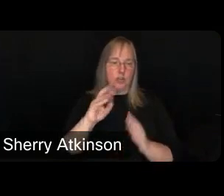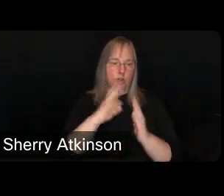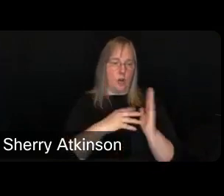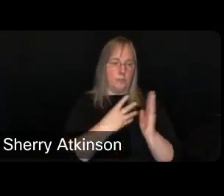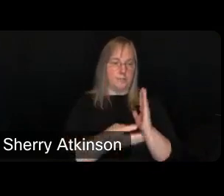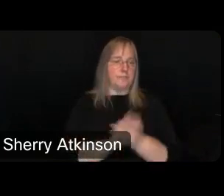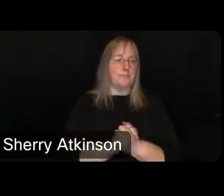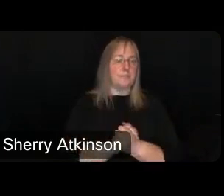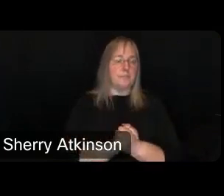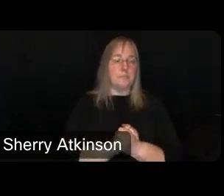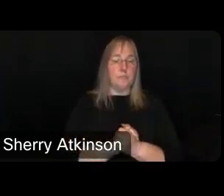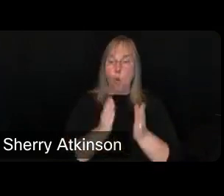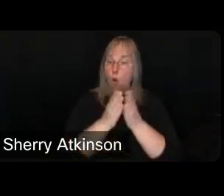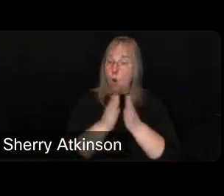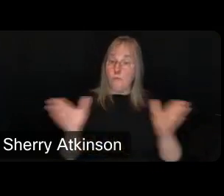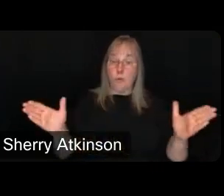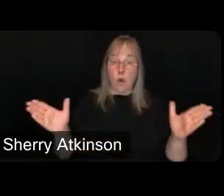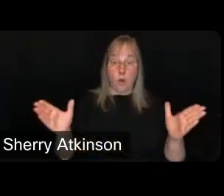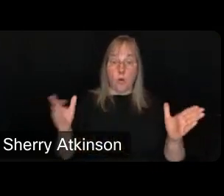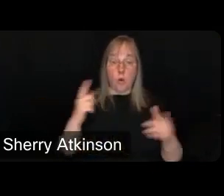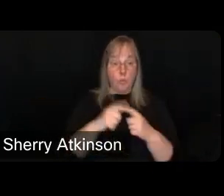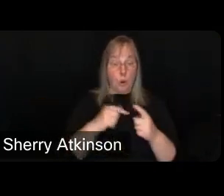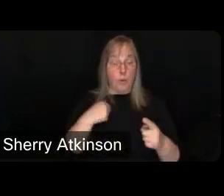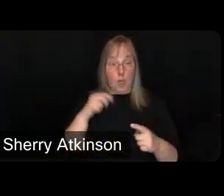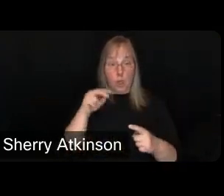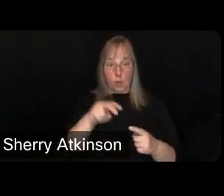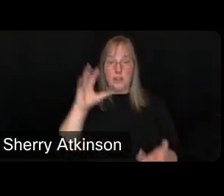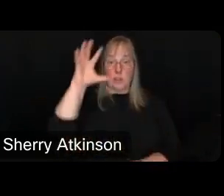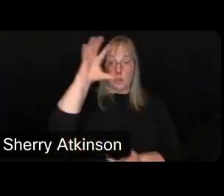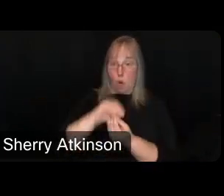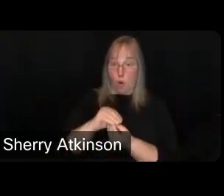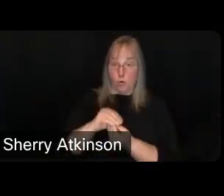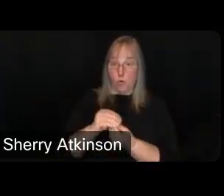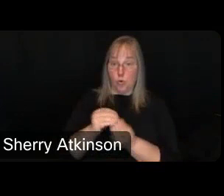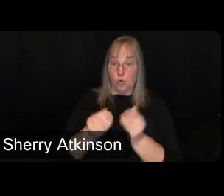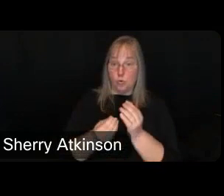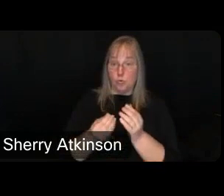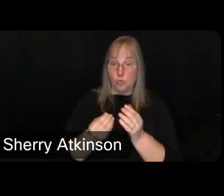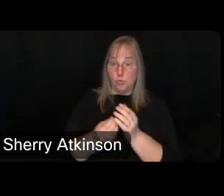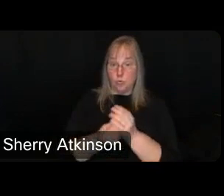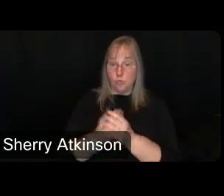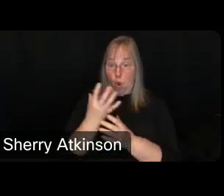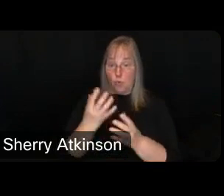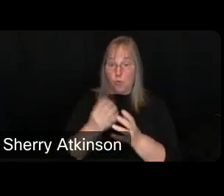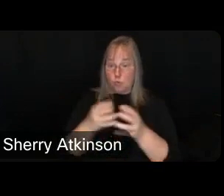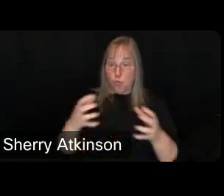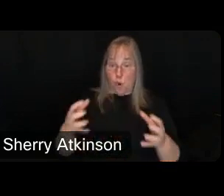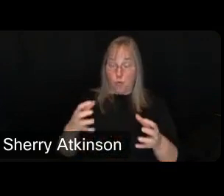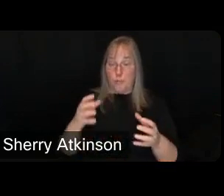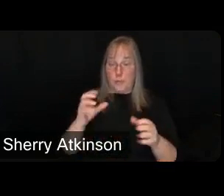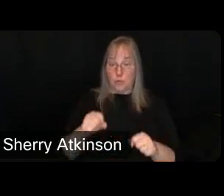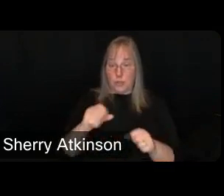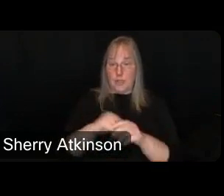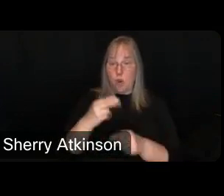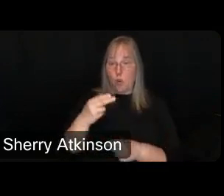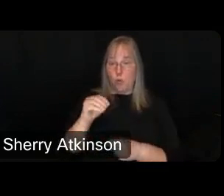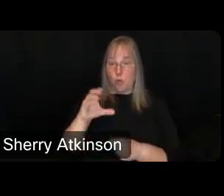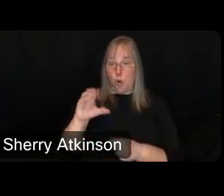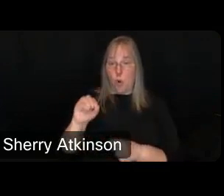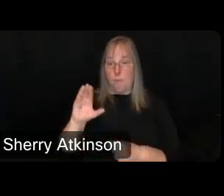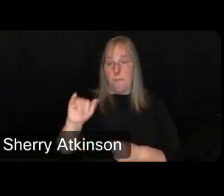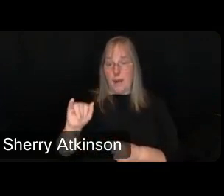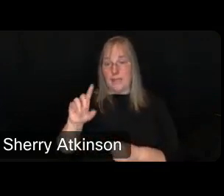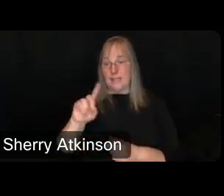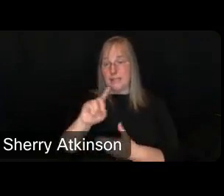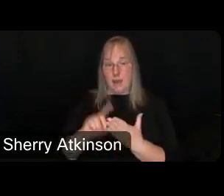And overall, when we look at what the total growth potential is in HOCO by Design over the next 20 years, we see a